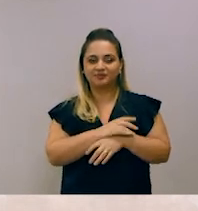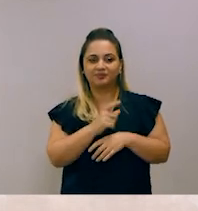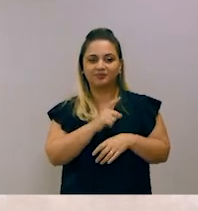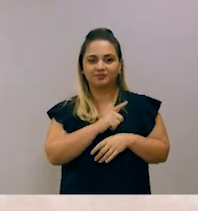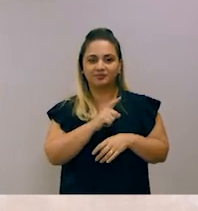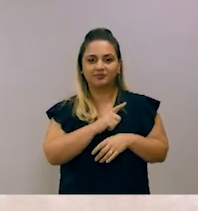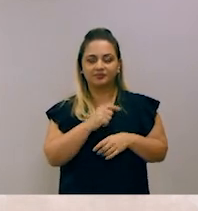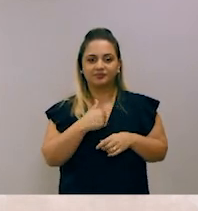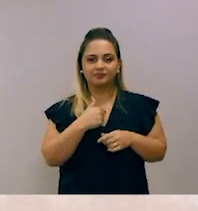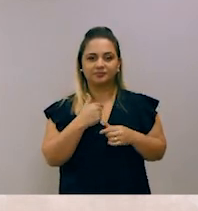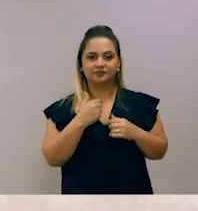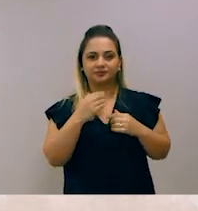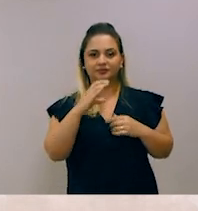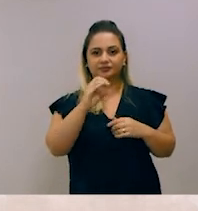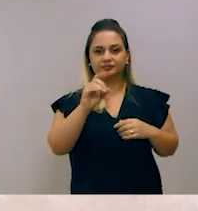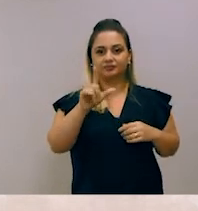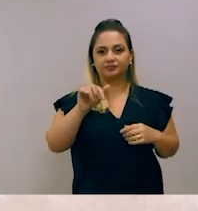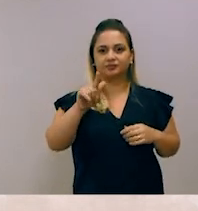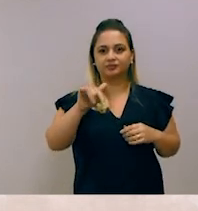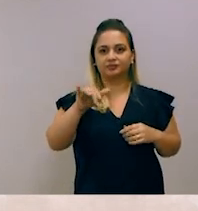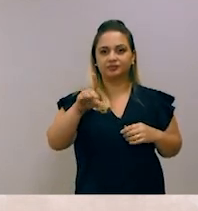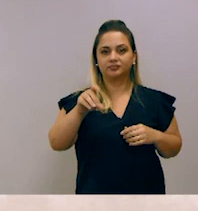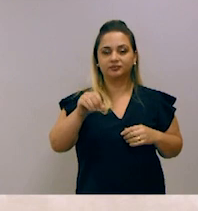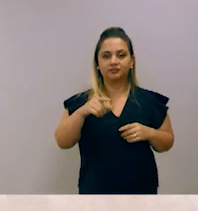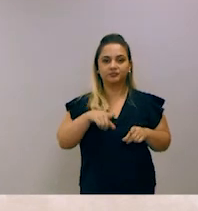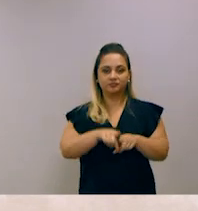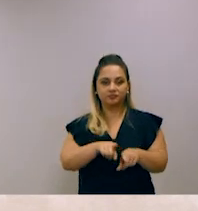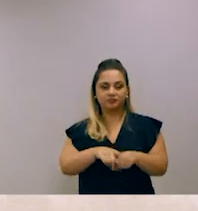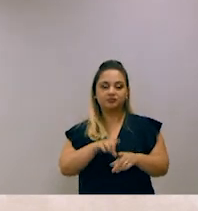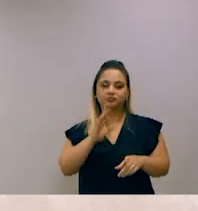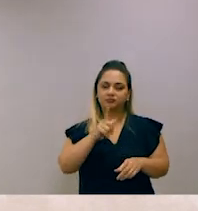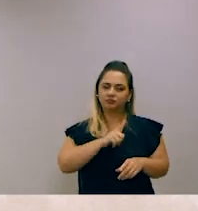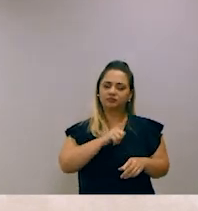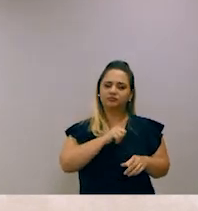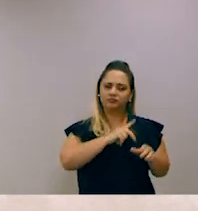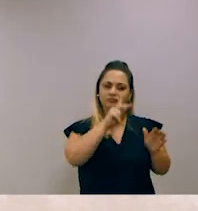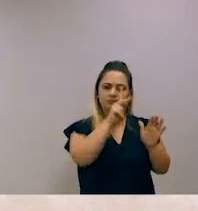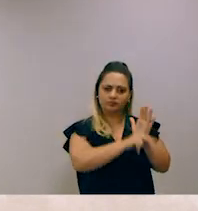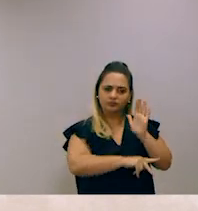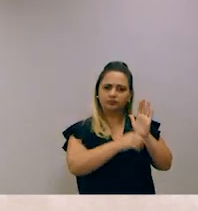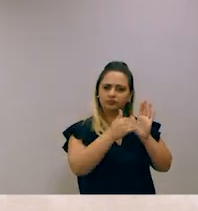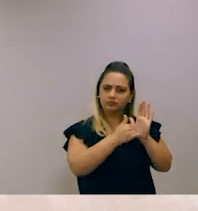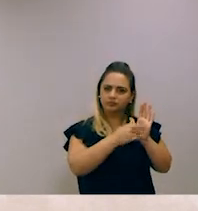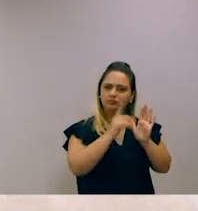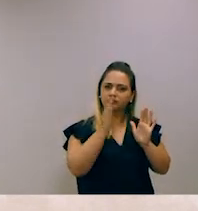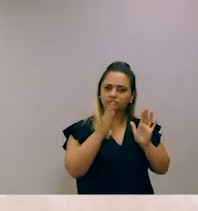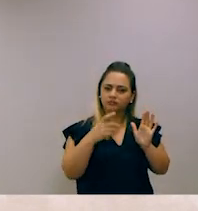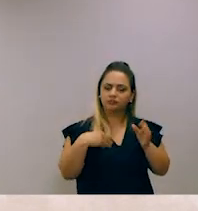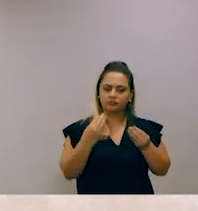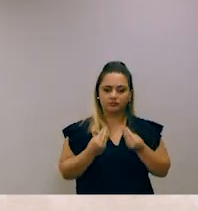the minutes of the ruling to the collegiate. But we already have a project that is